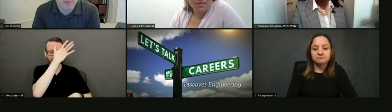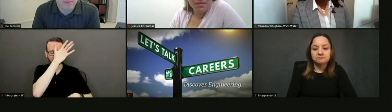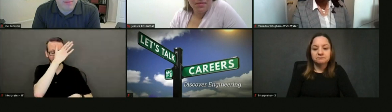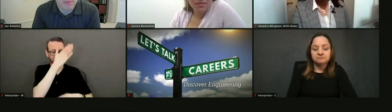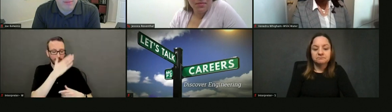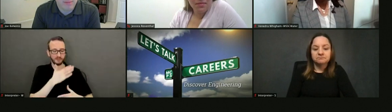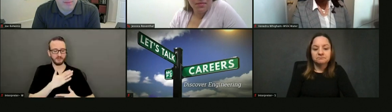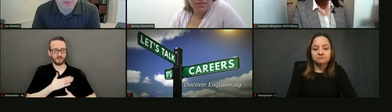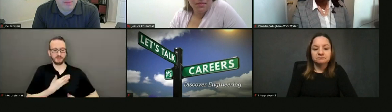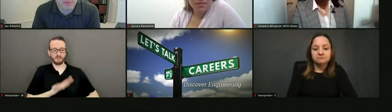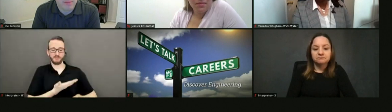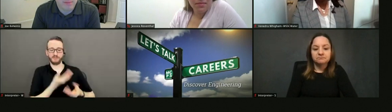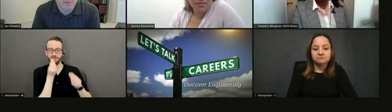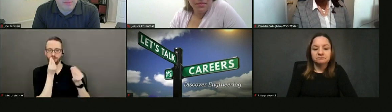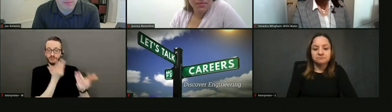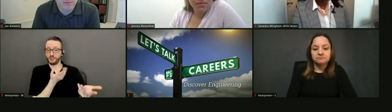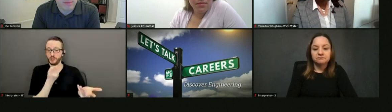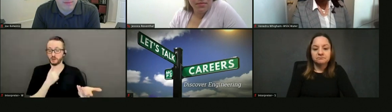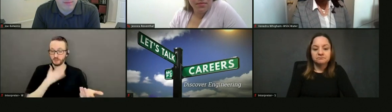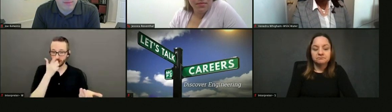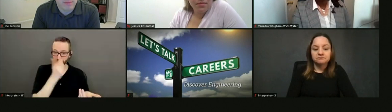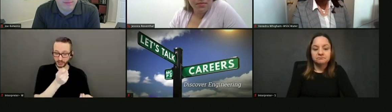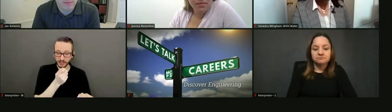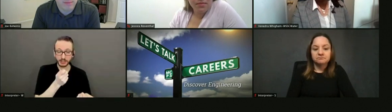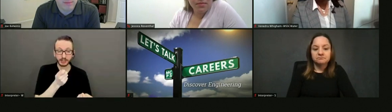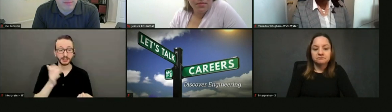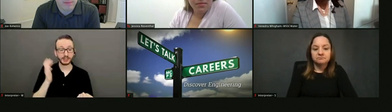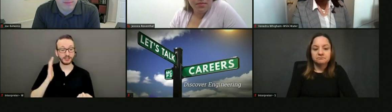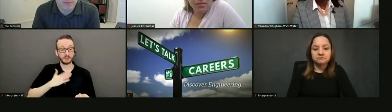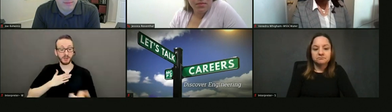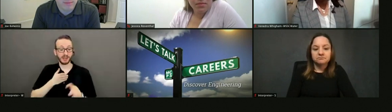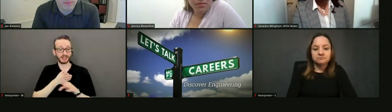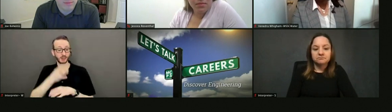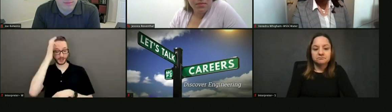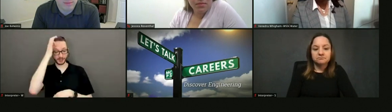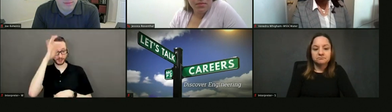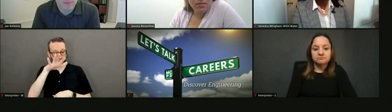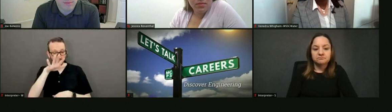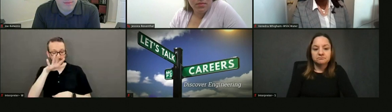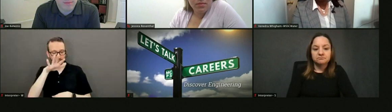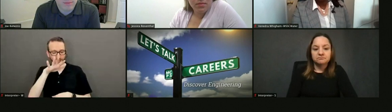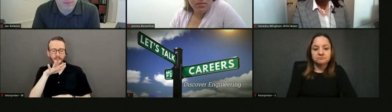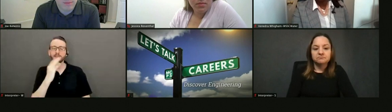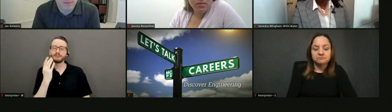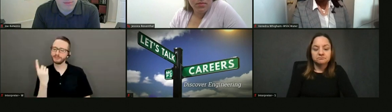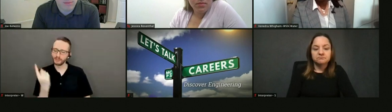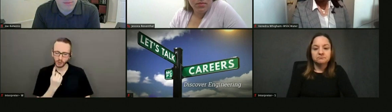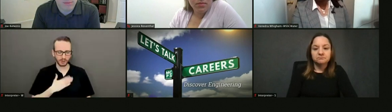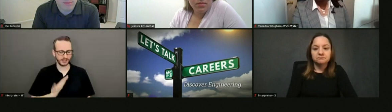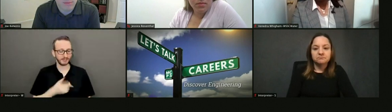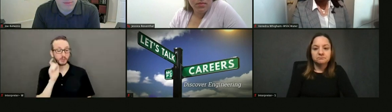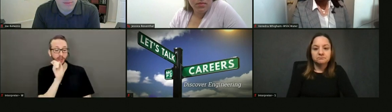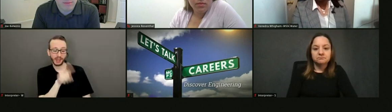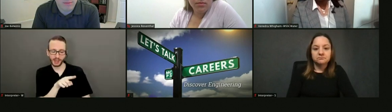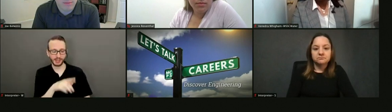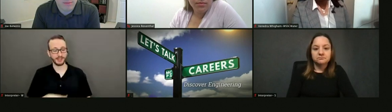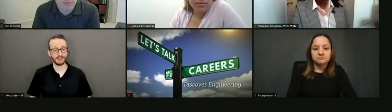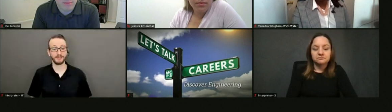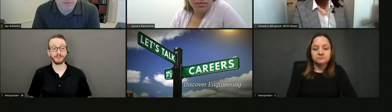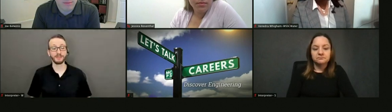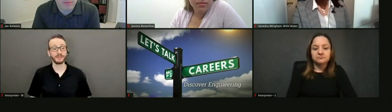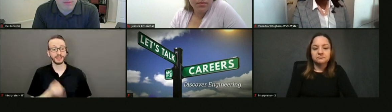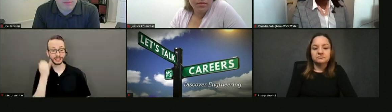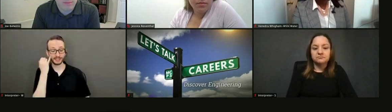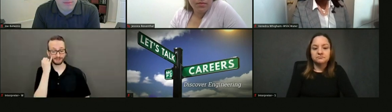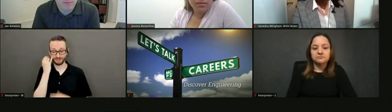in. You know, my biggest career advice is always ask, because people don't know what you're looking for unless